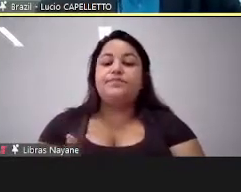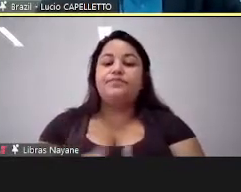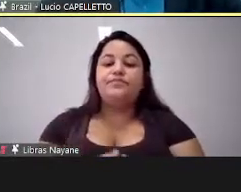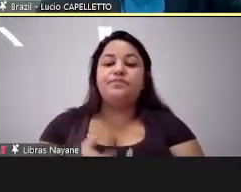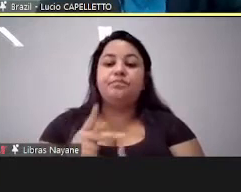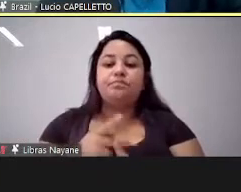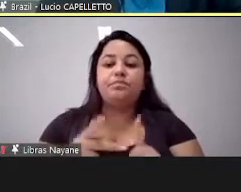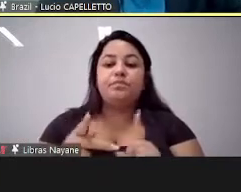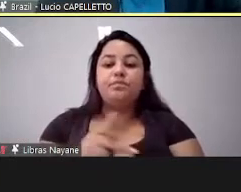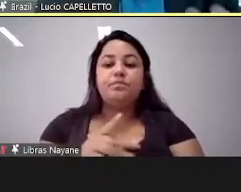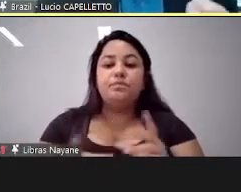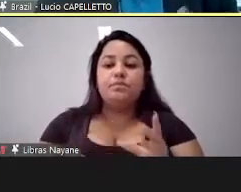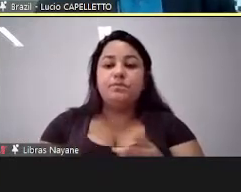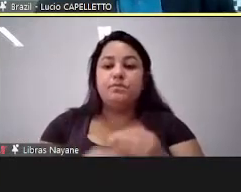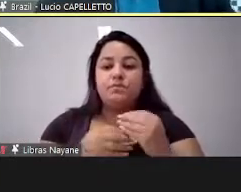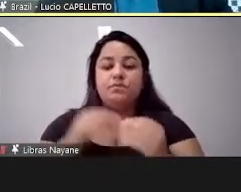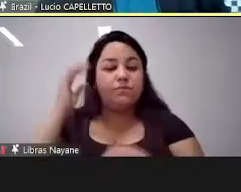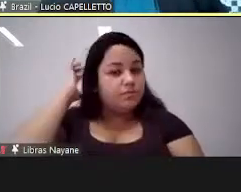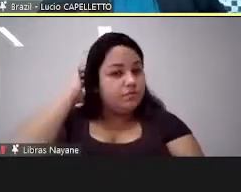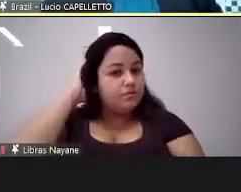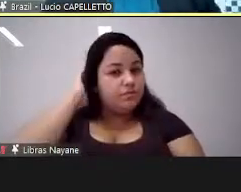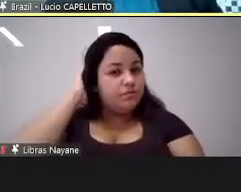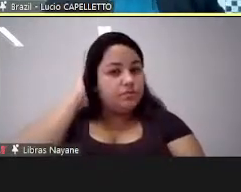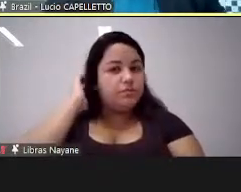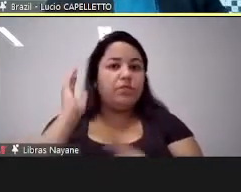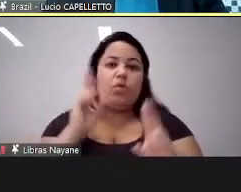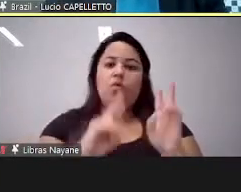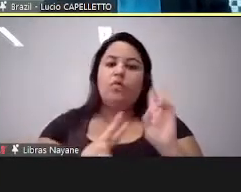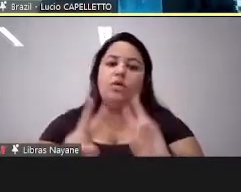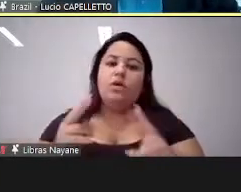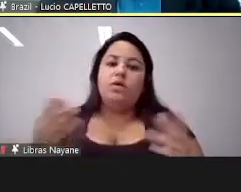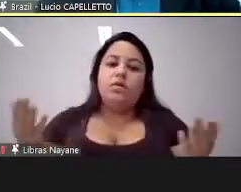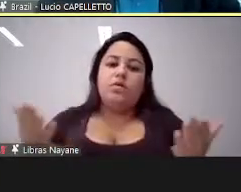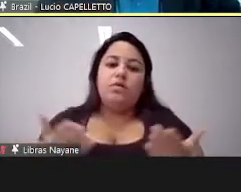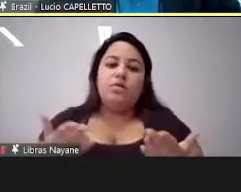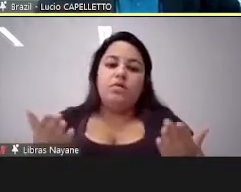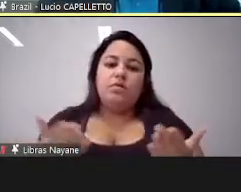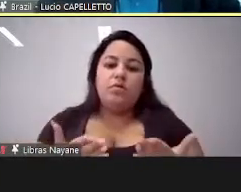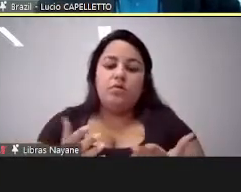supplementary pension and the efficiency.